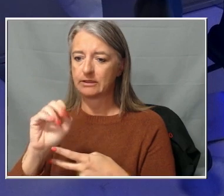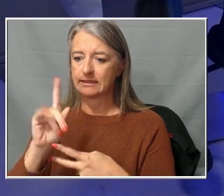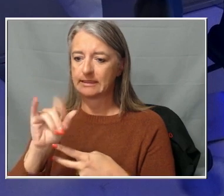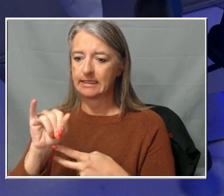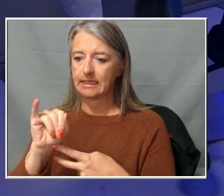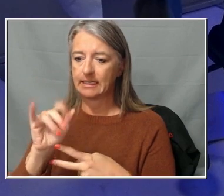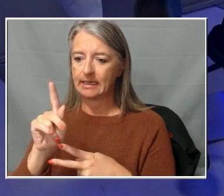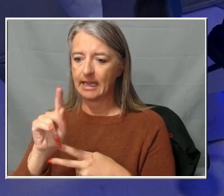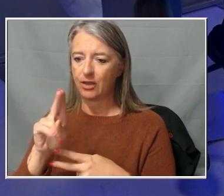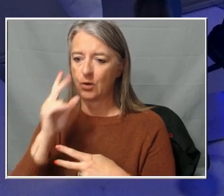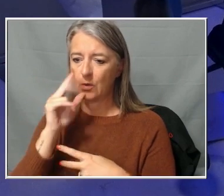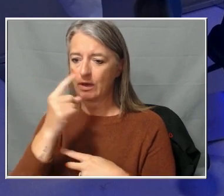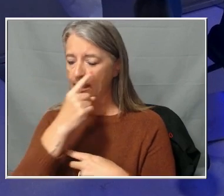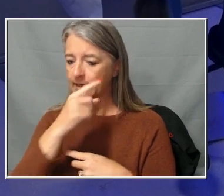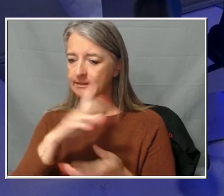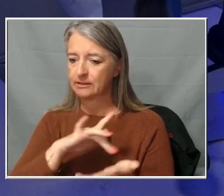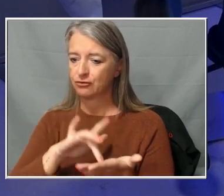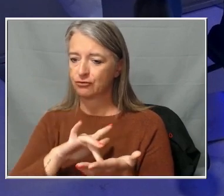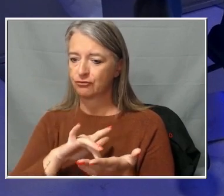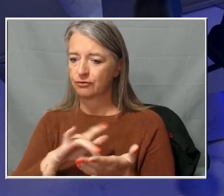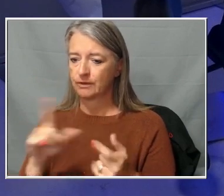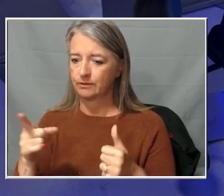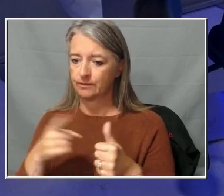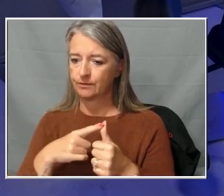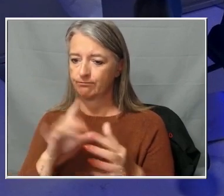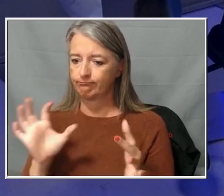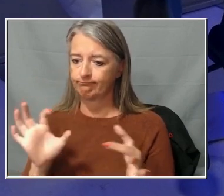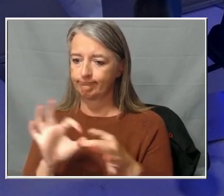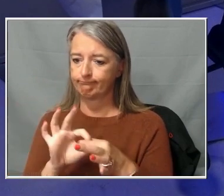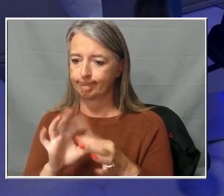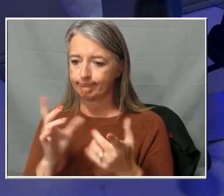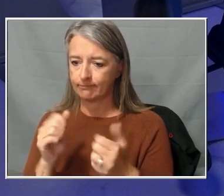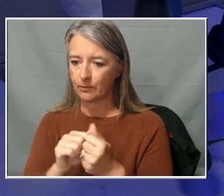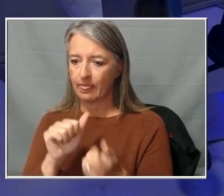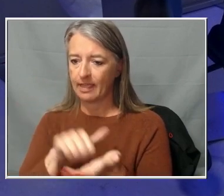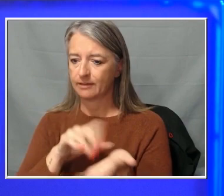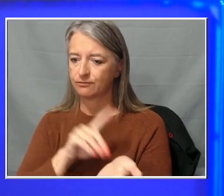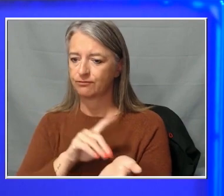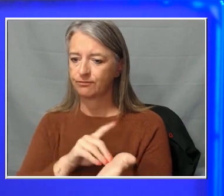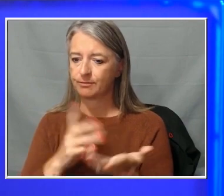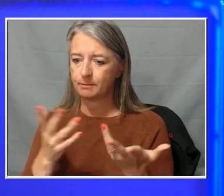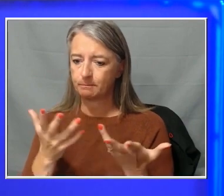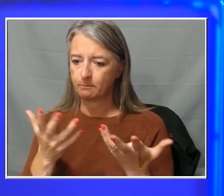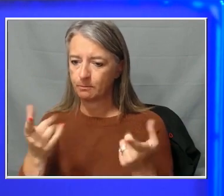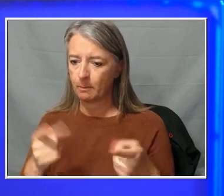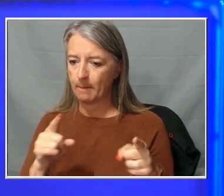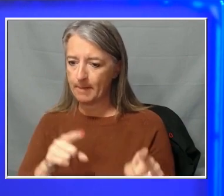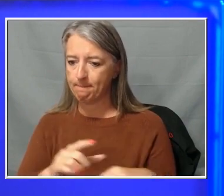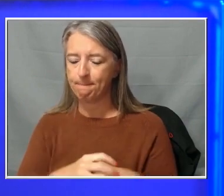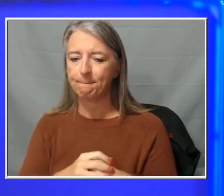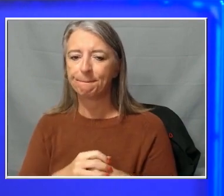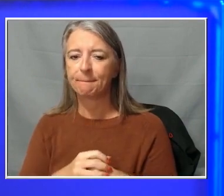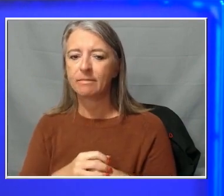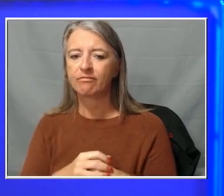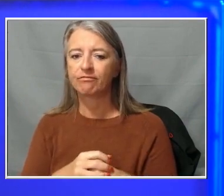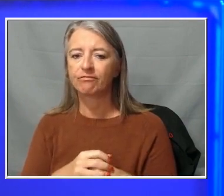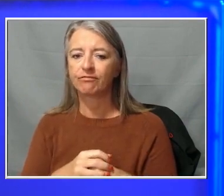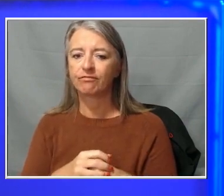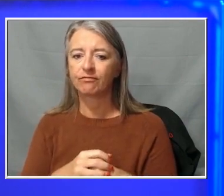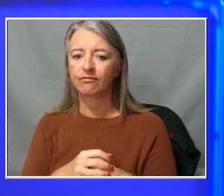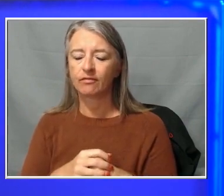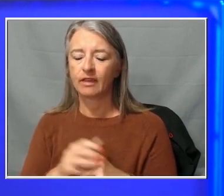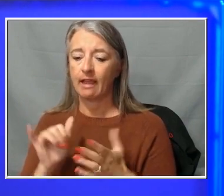us about when you first hooked up with this guy. Yeah, so I had been to, at